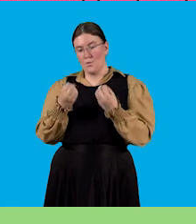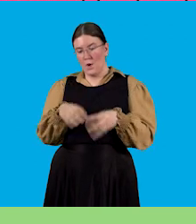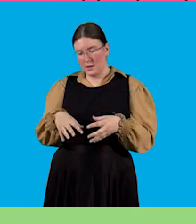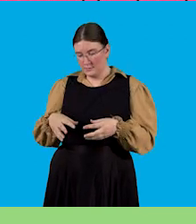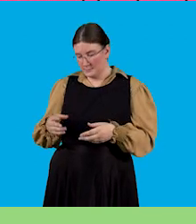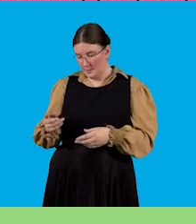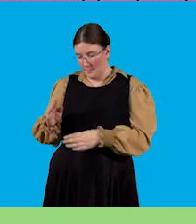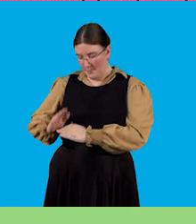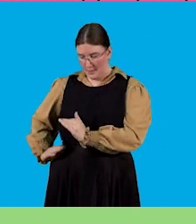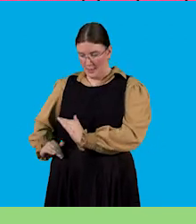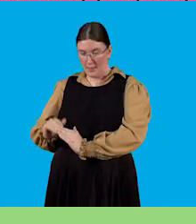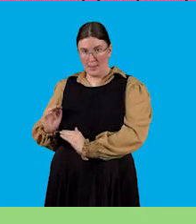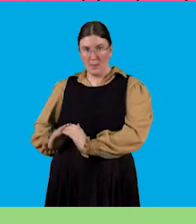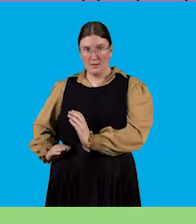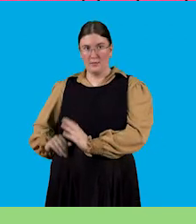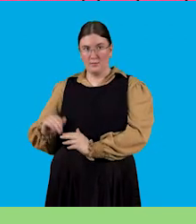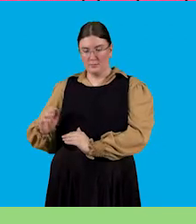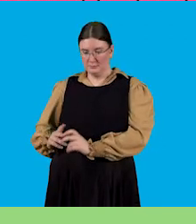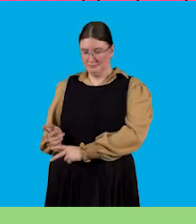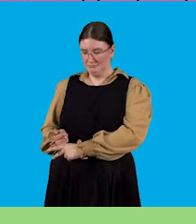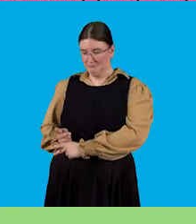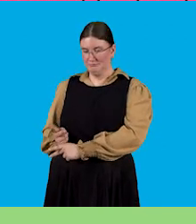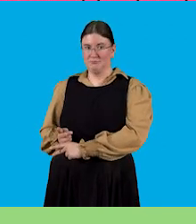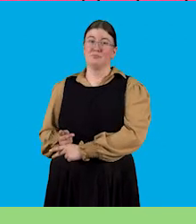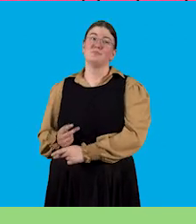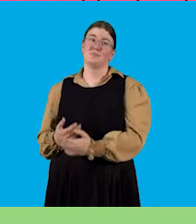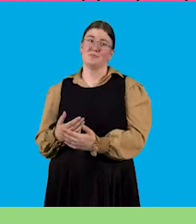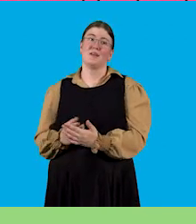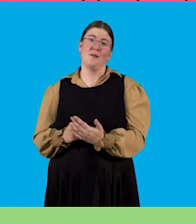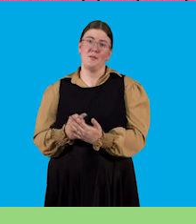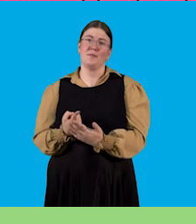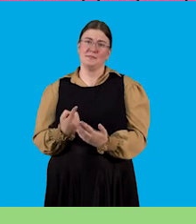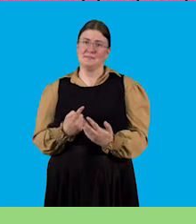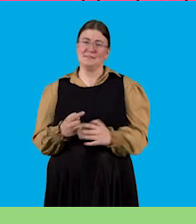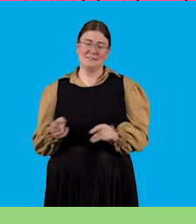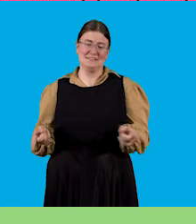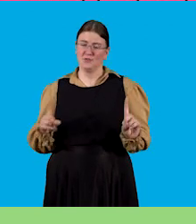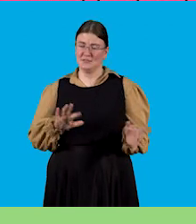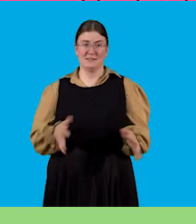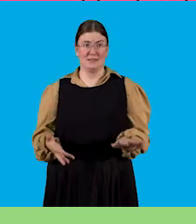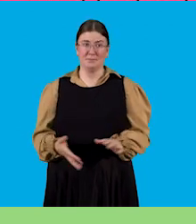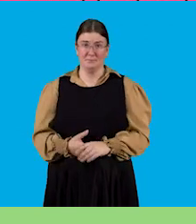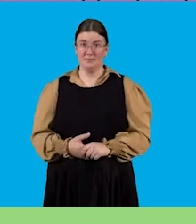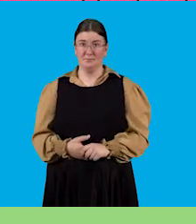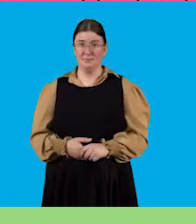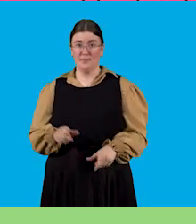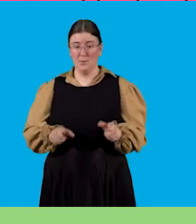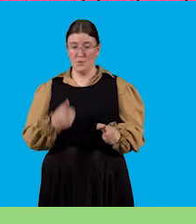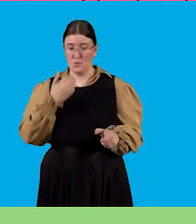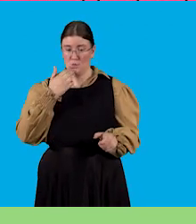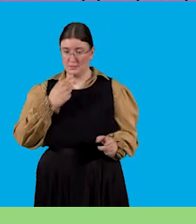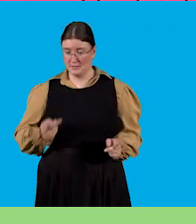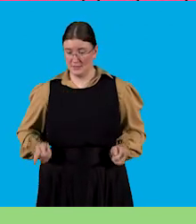this can be fatal. So people who have kidney failures have an alternative.